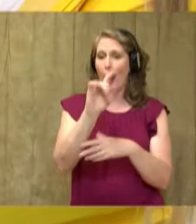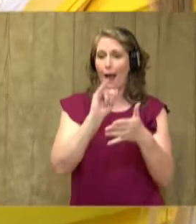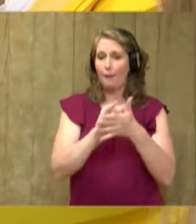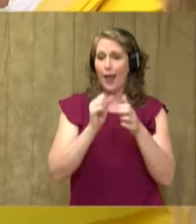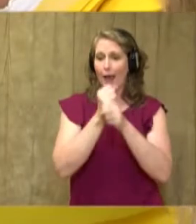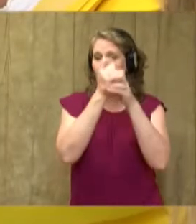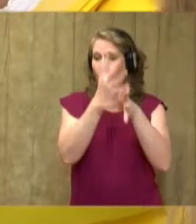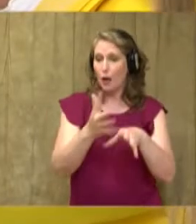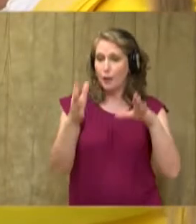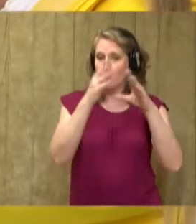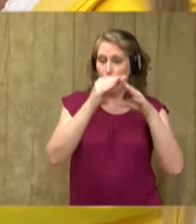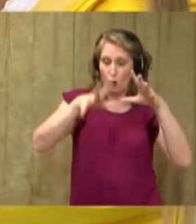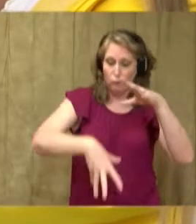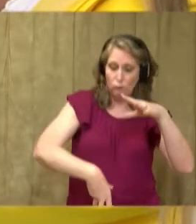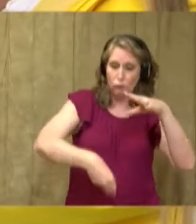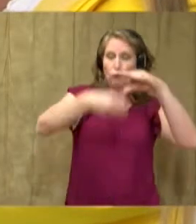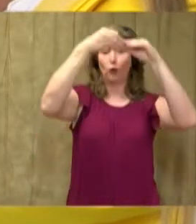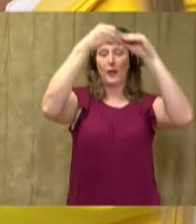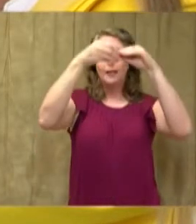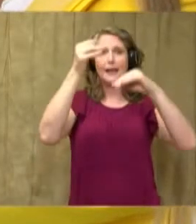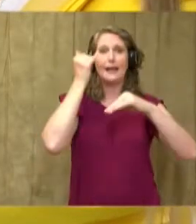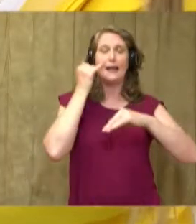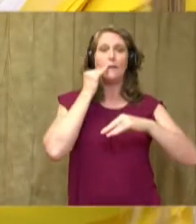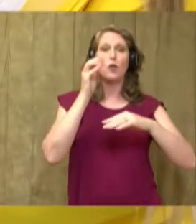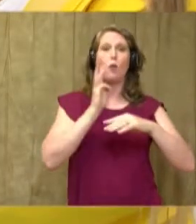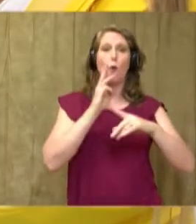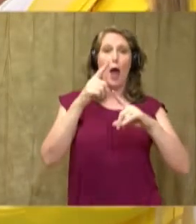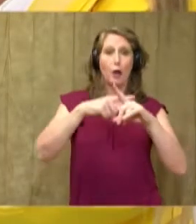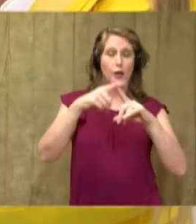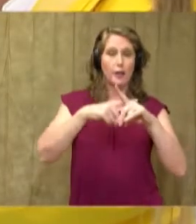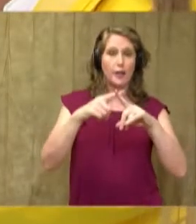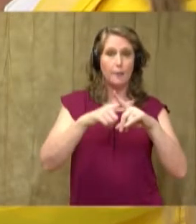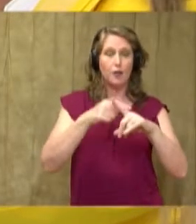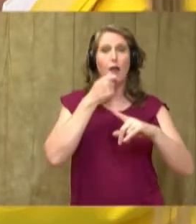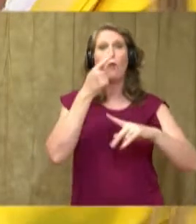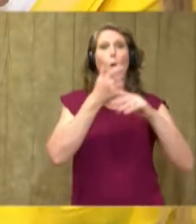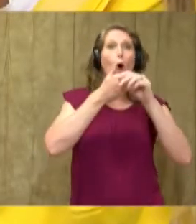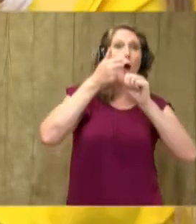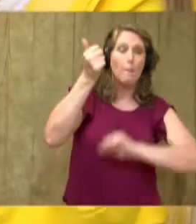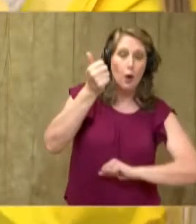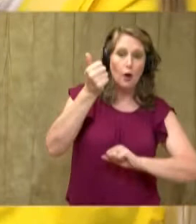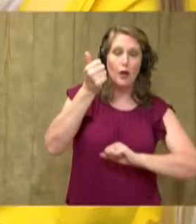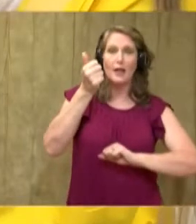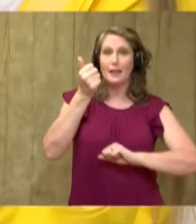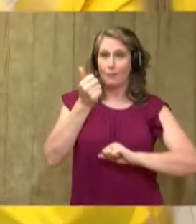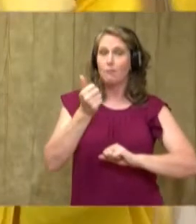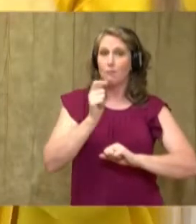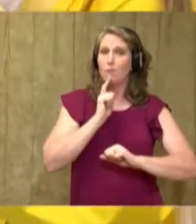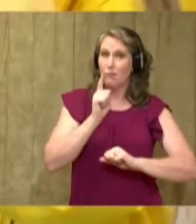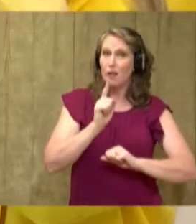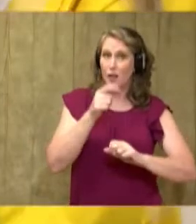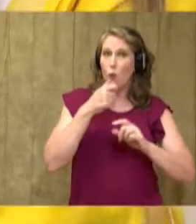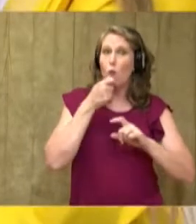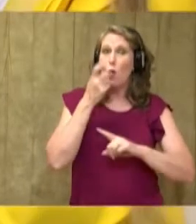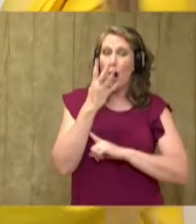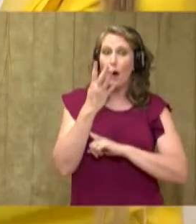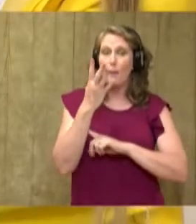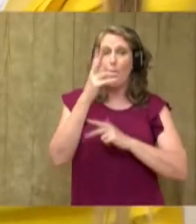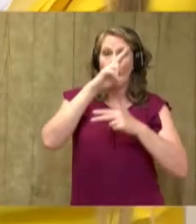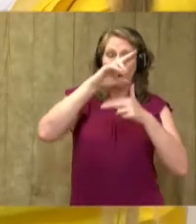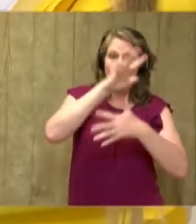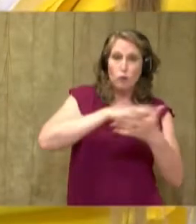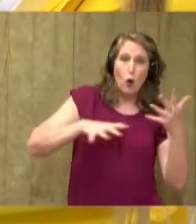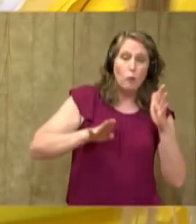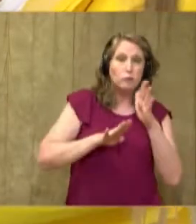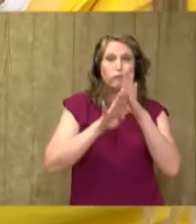temperature is more than 80 degrees Fahrenheit, the cycle continues. So if the water is really warm, it's going to continue to